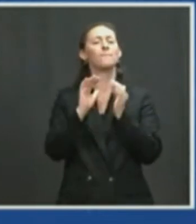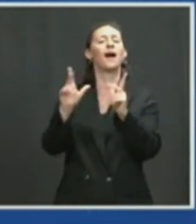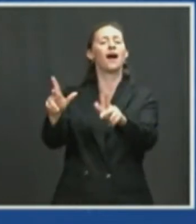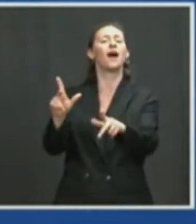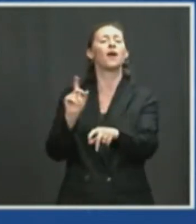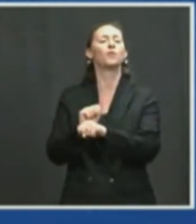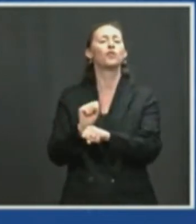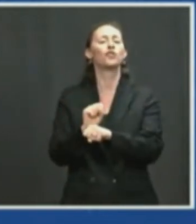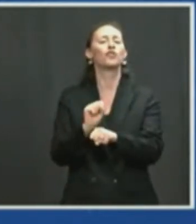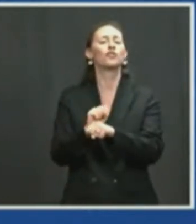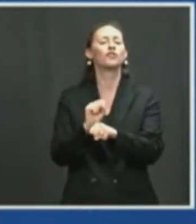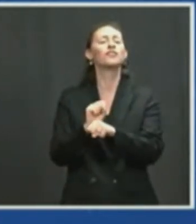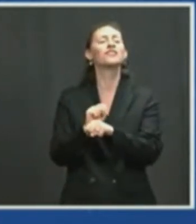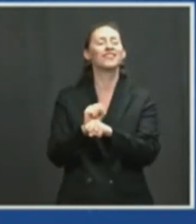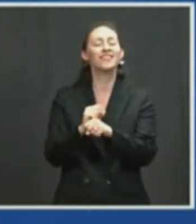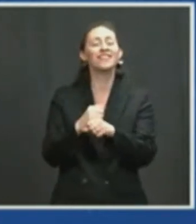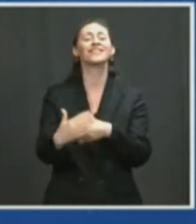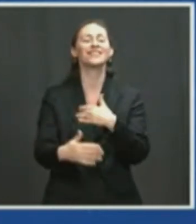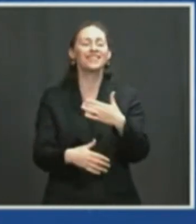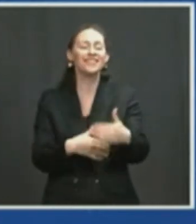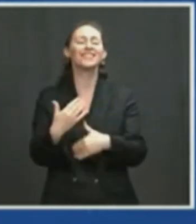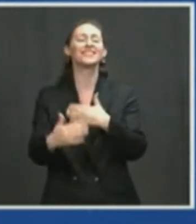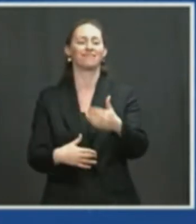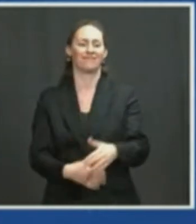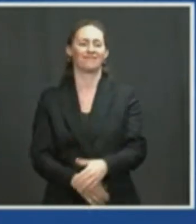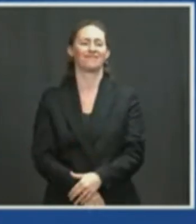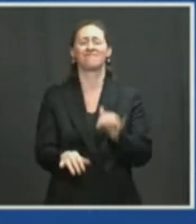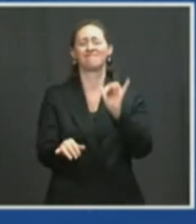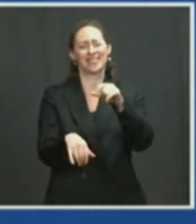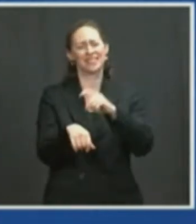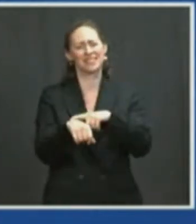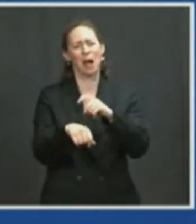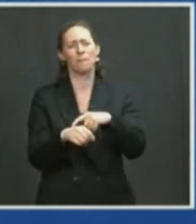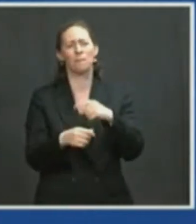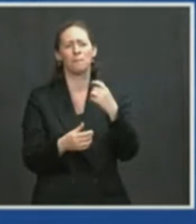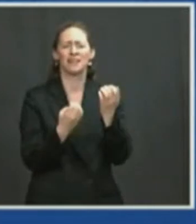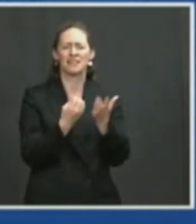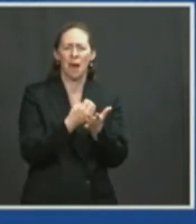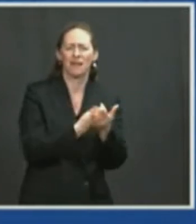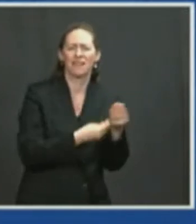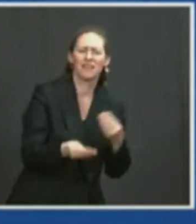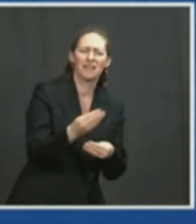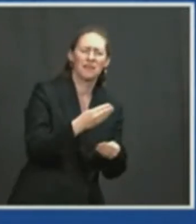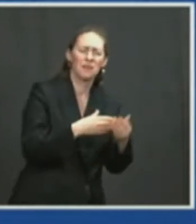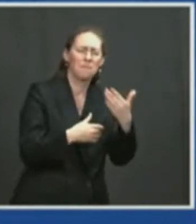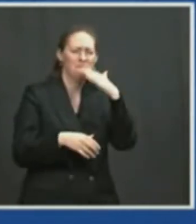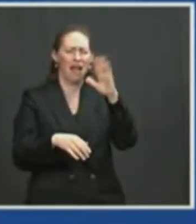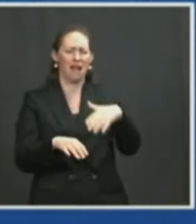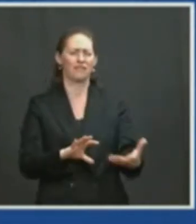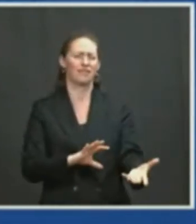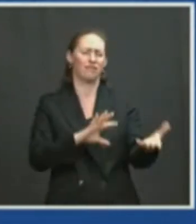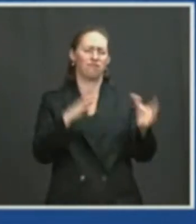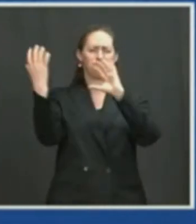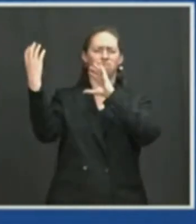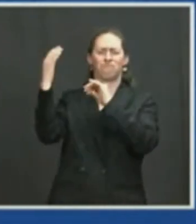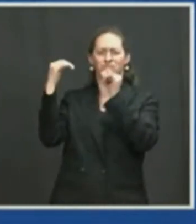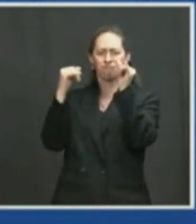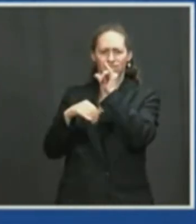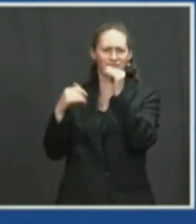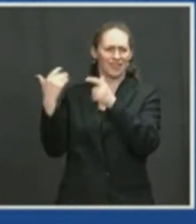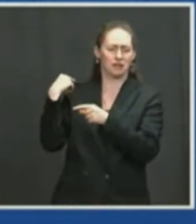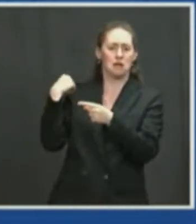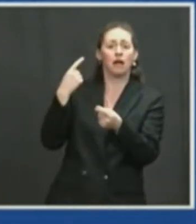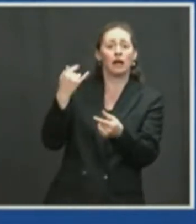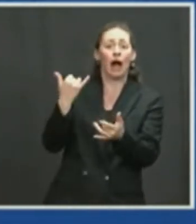of the worst crisis it's been in 100 years. And it's testament to the new strategy that is growing this economy,